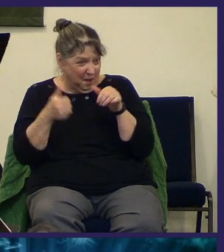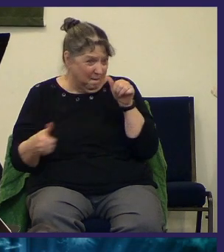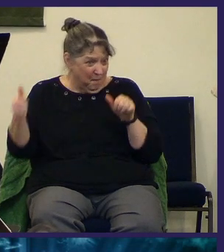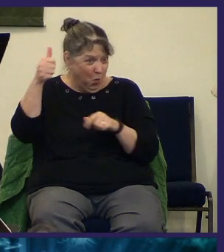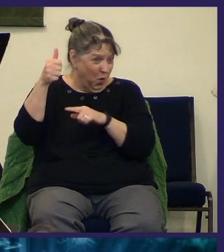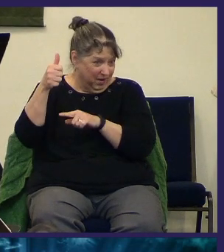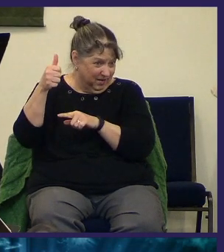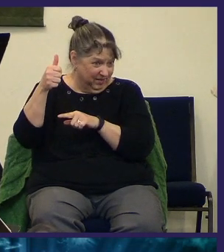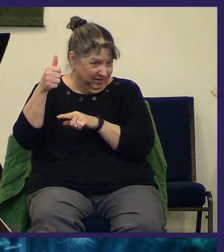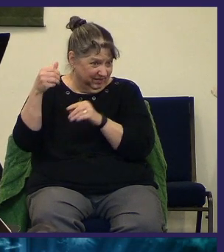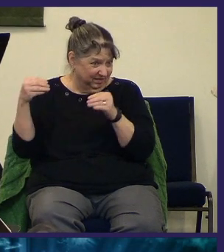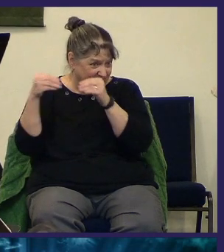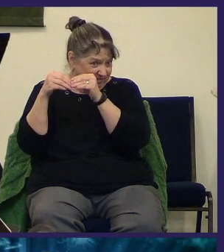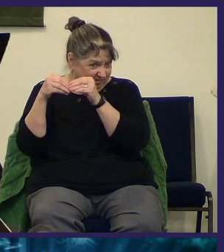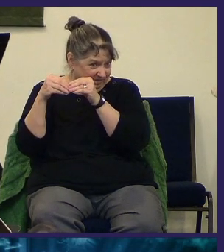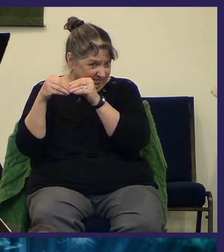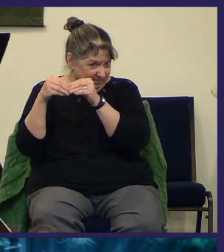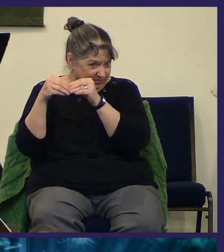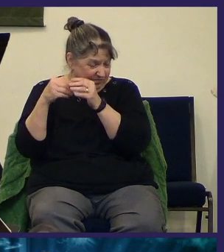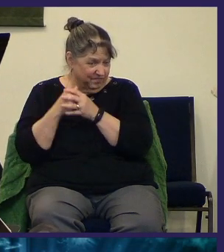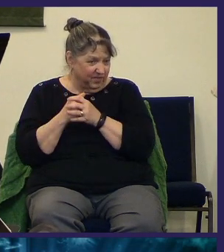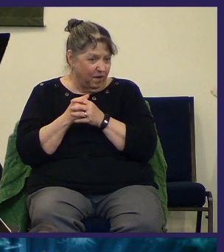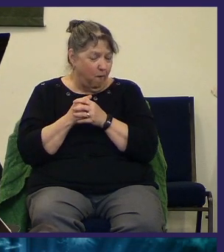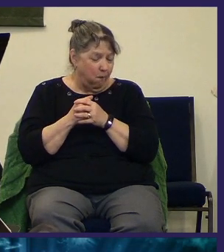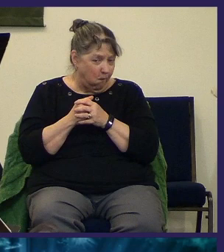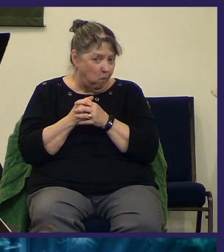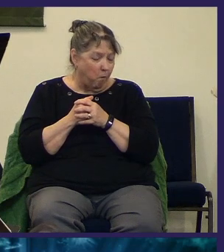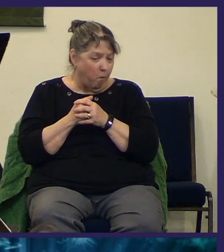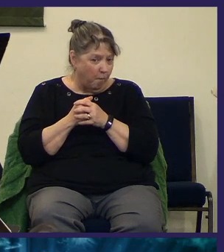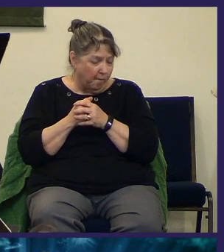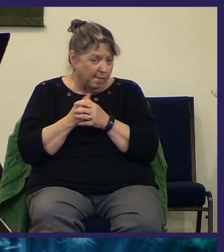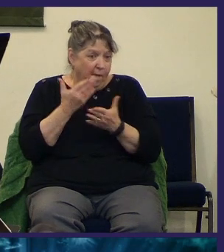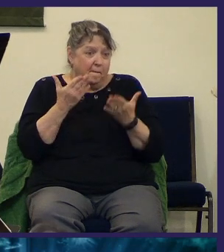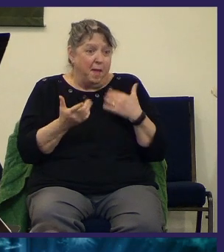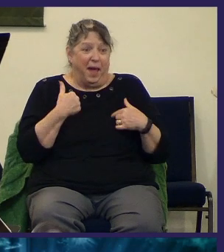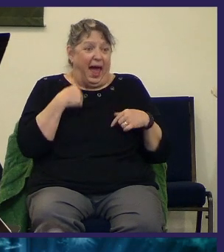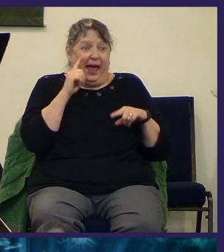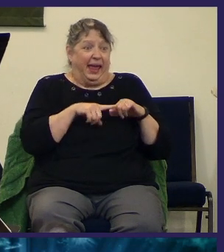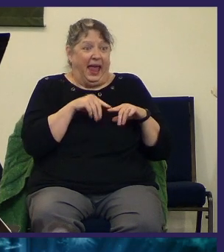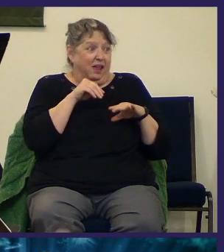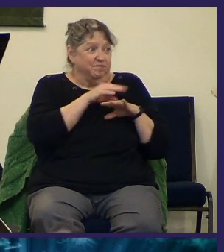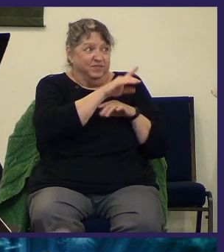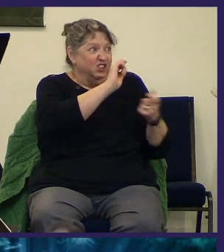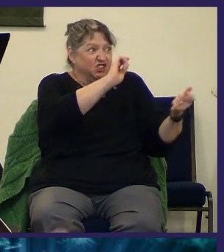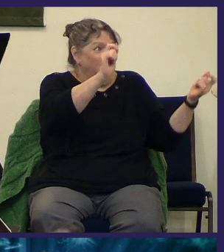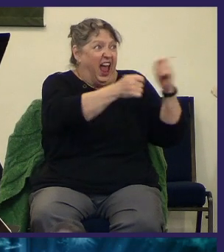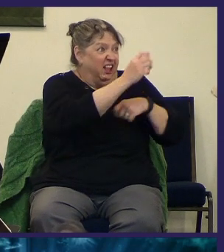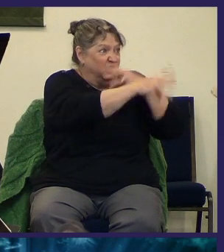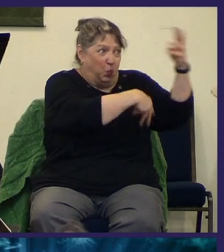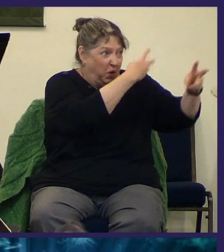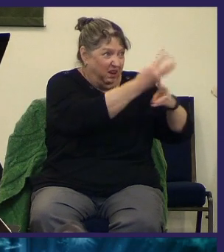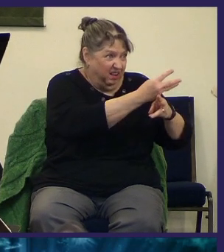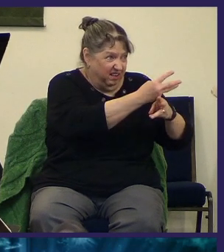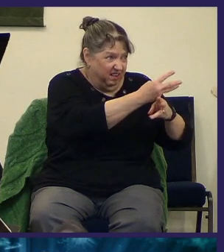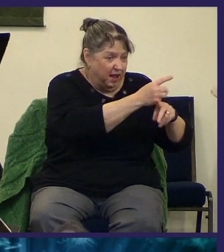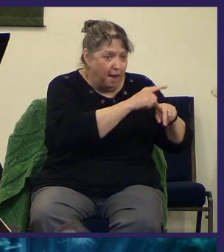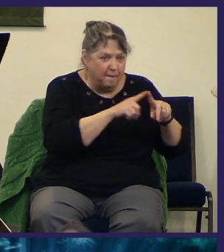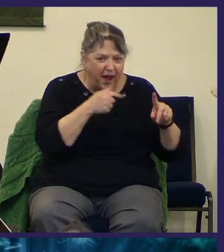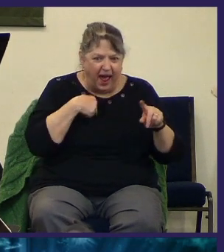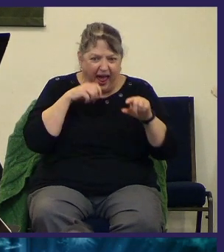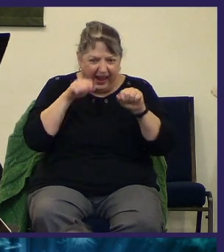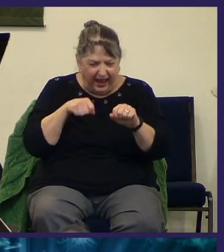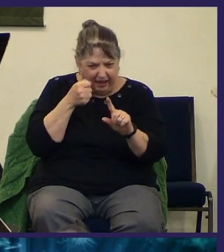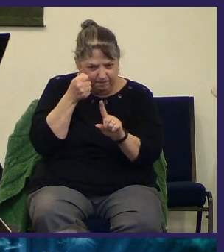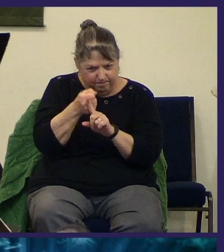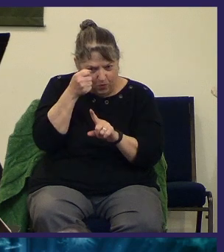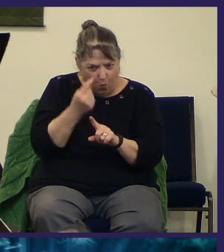whole world you could change the whole world for one person and let's face it if we went to starbucks we may be able to change three